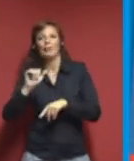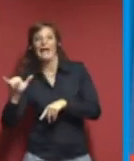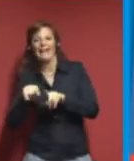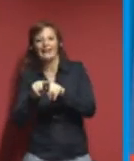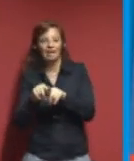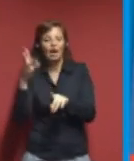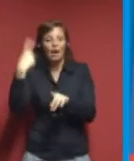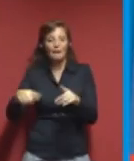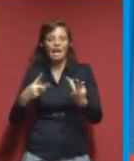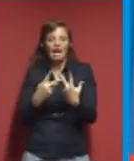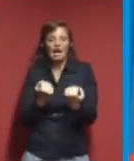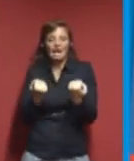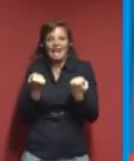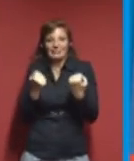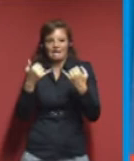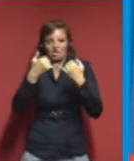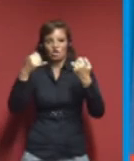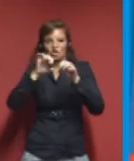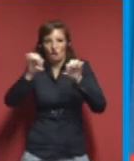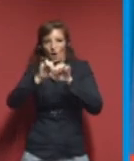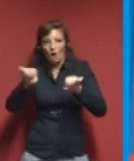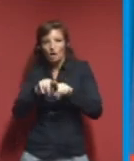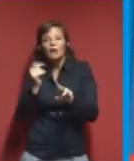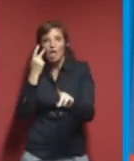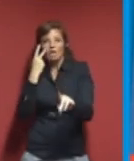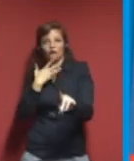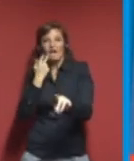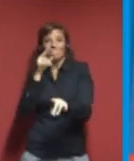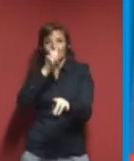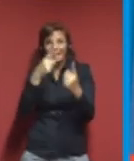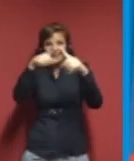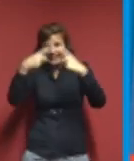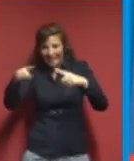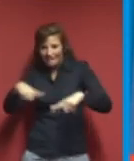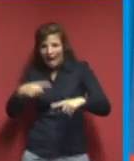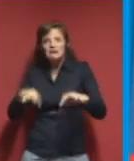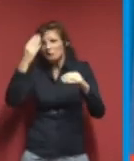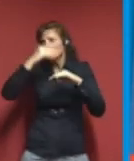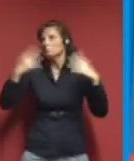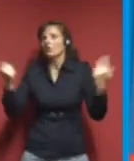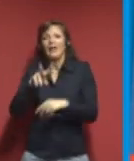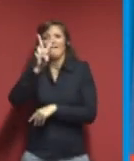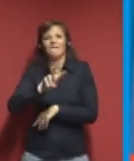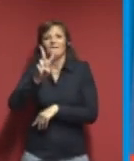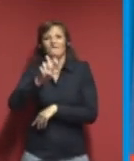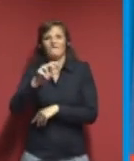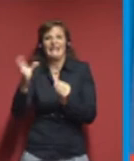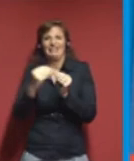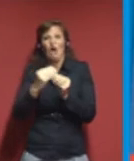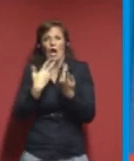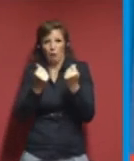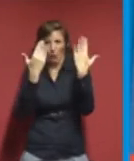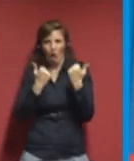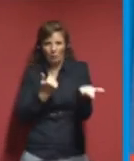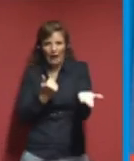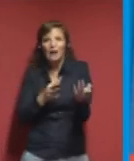20 photoresistors for $2, including shipping, and it was sent from Hong Kong to my house in Los Angeles. I have